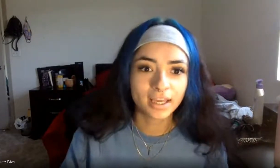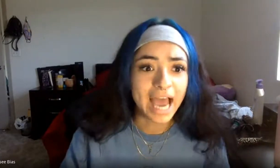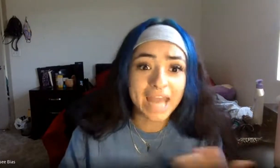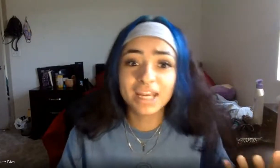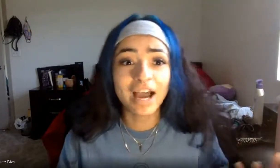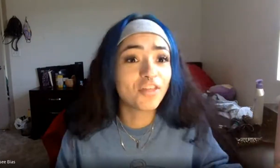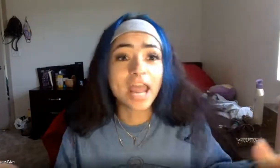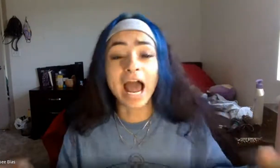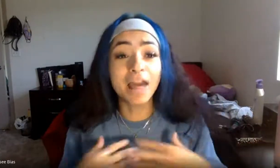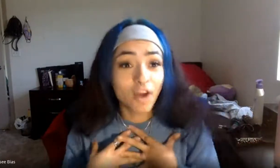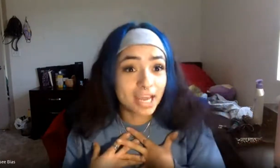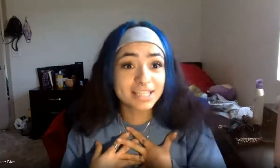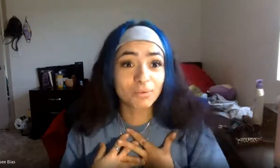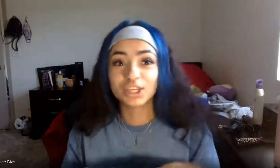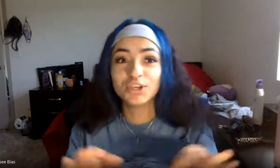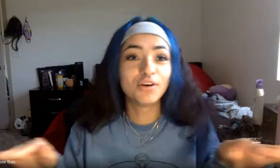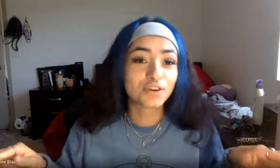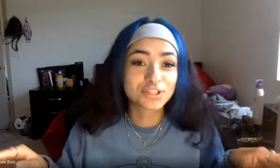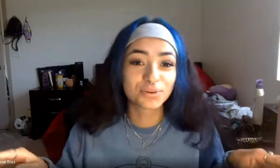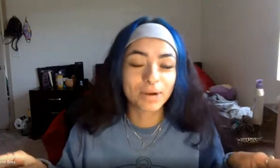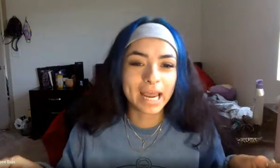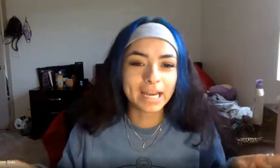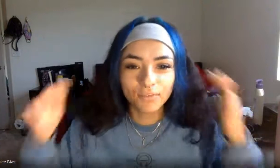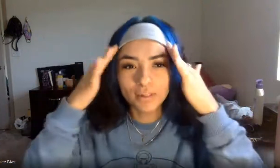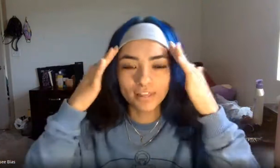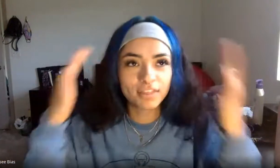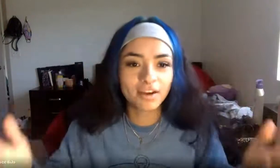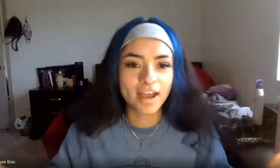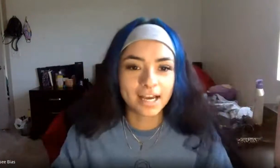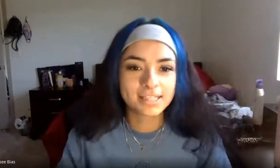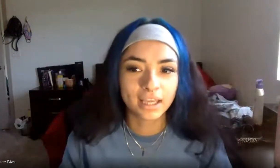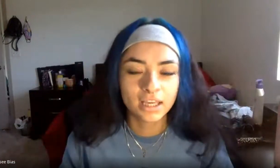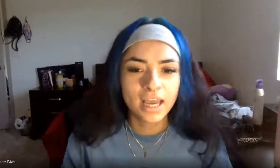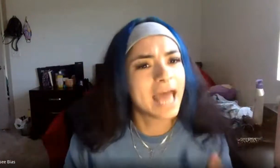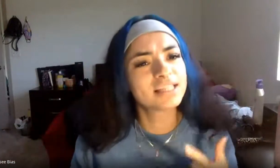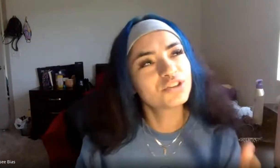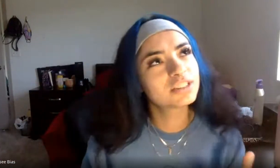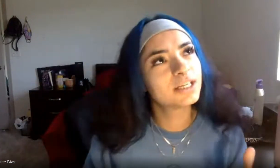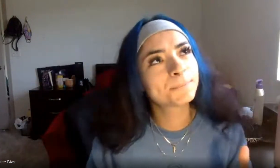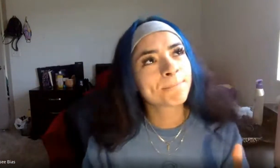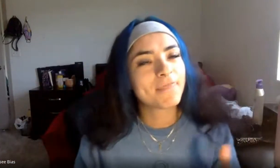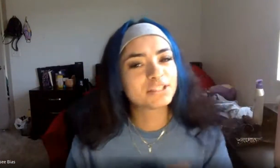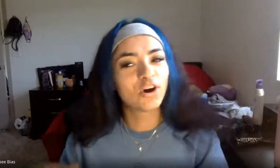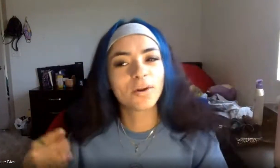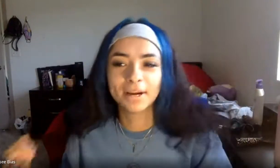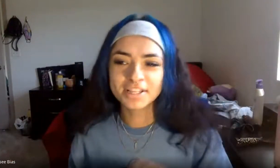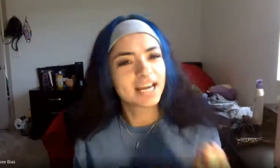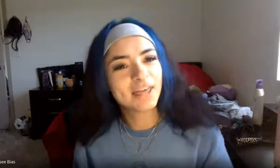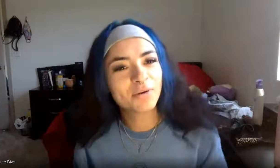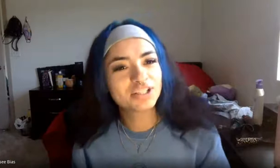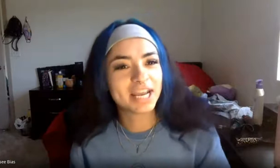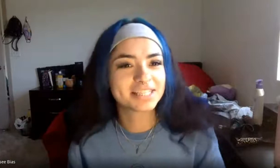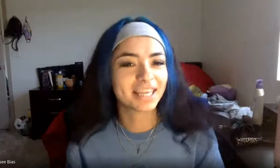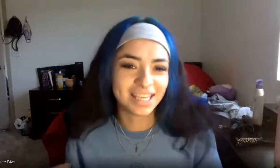of like, I thought ASL was like universal, right? I didn't really like think of it as like, and it's interesting that it's called American